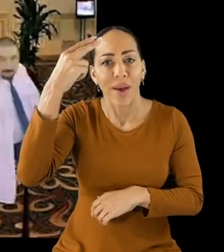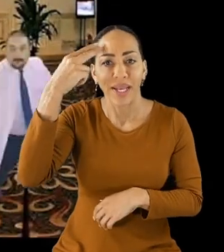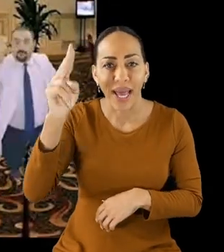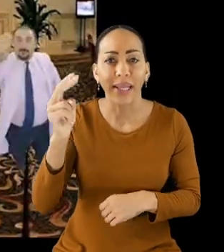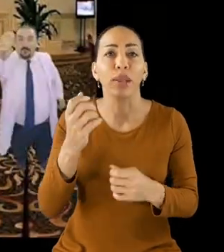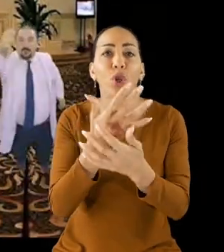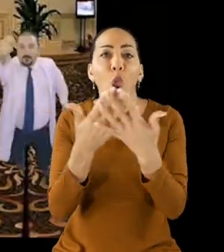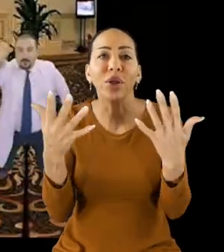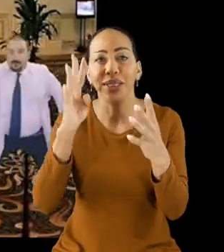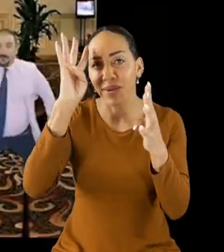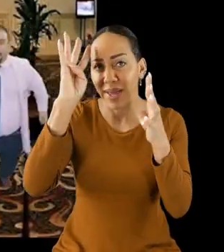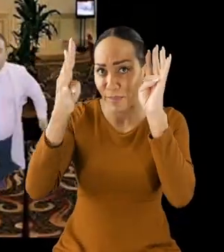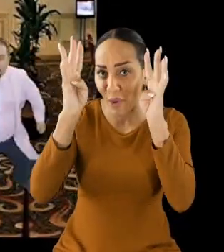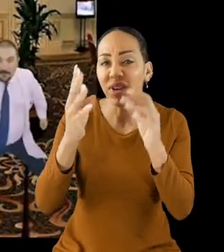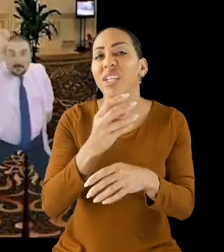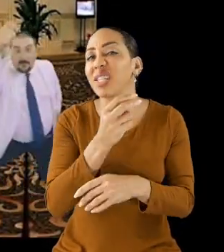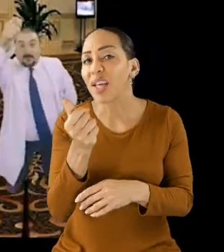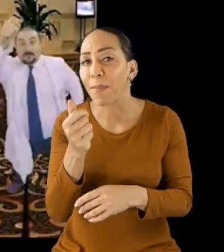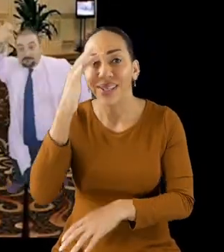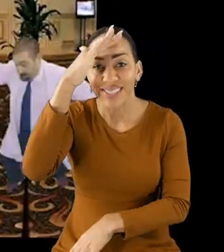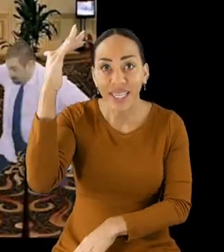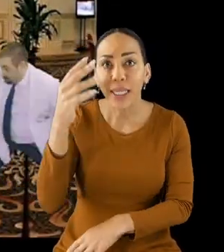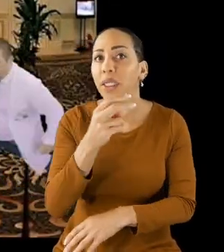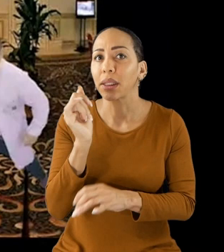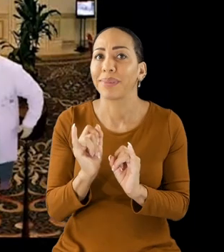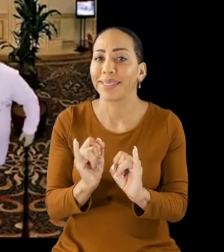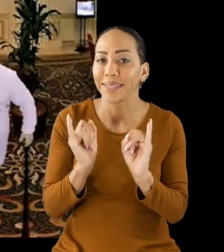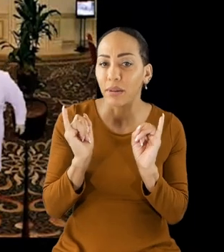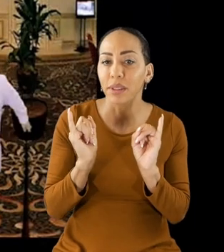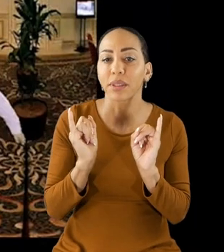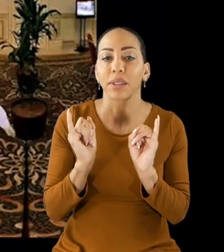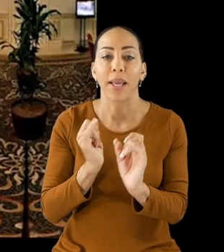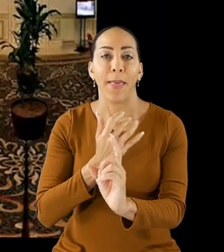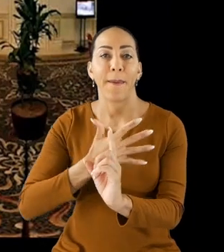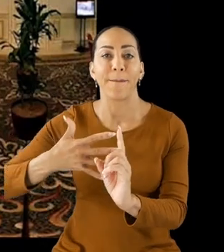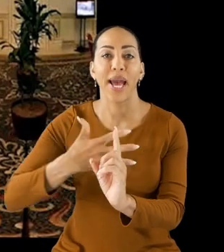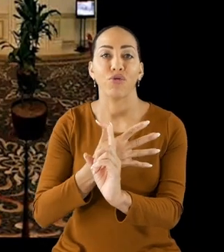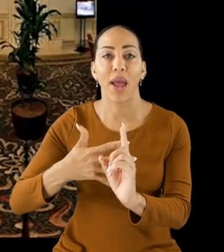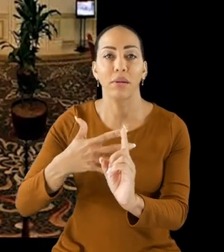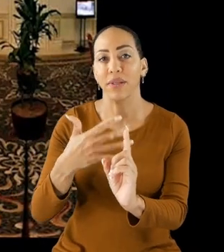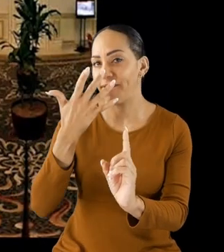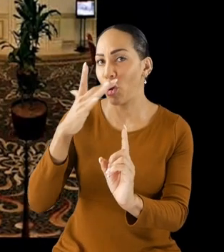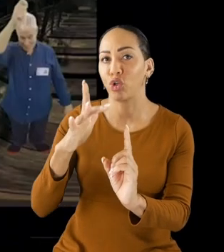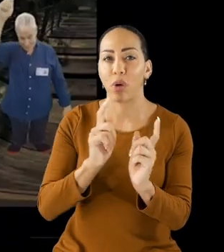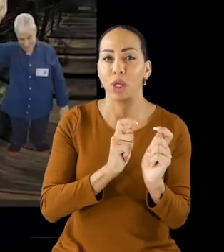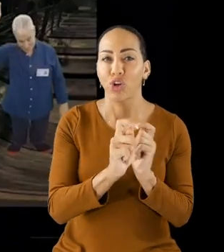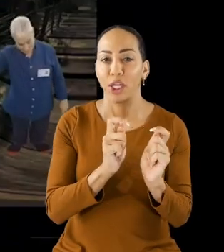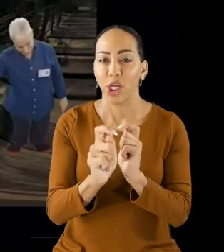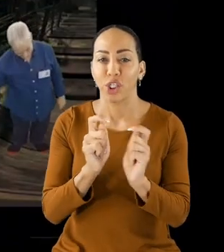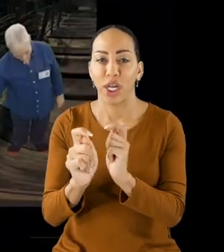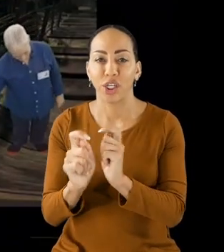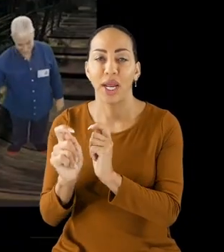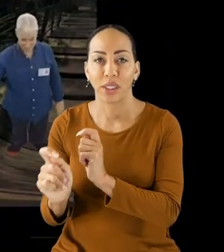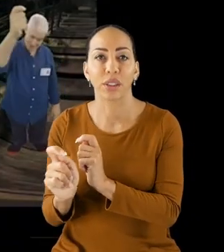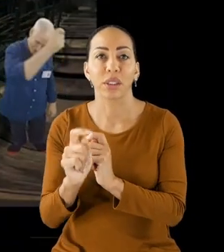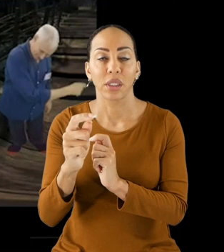of different improvisations. Some of these are silly, some are serious. The virtual backgrounds keep changing as